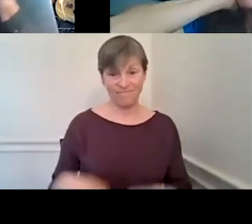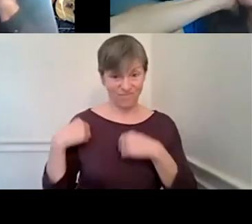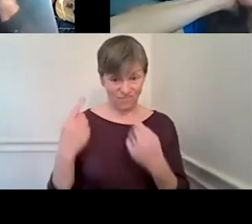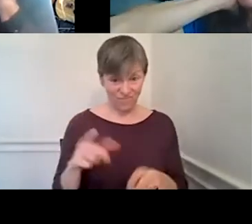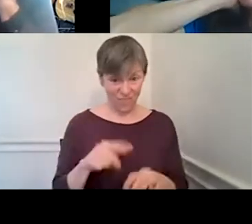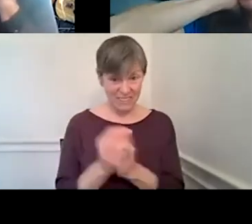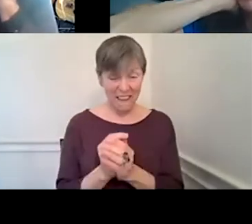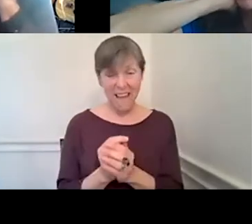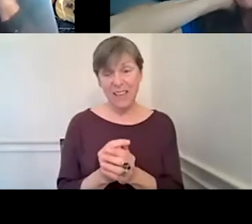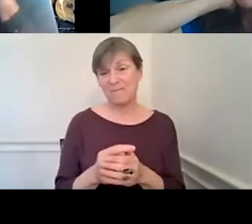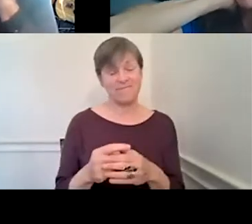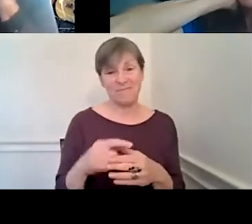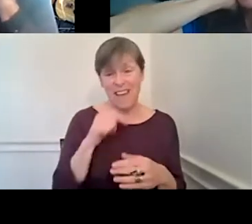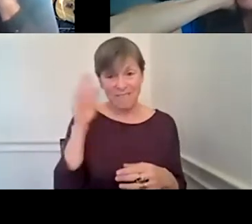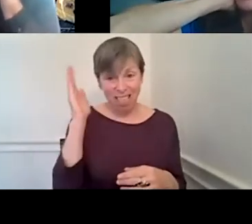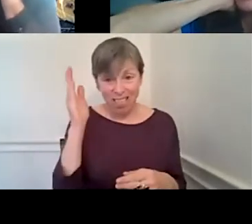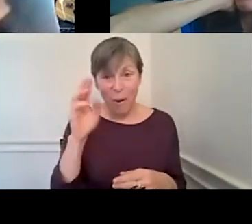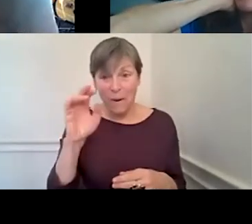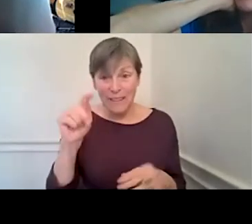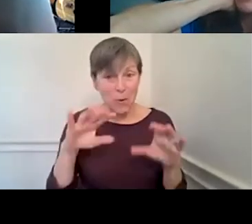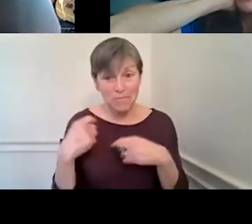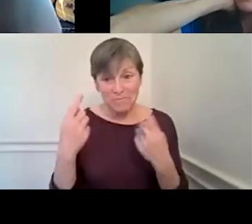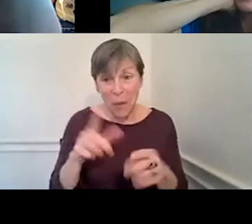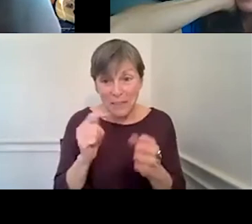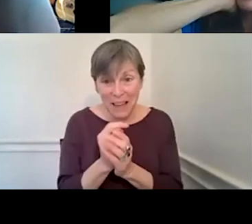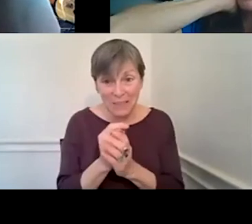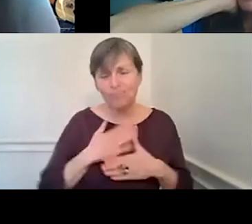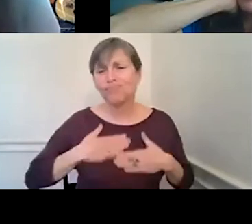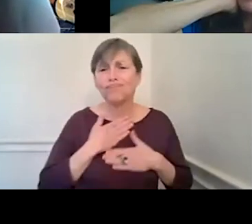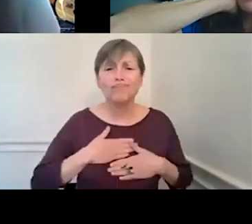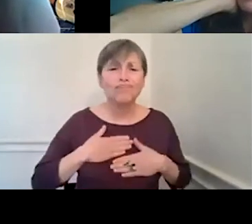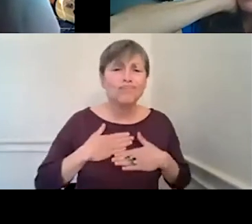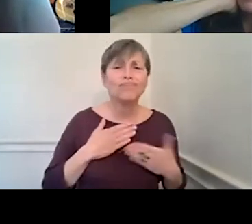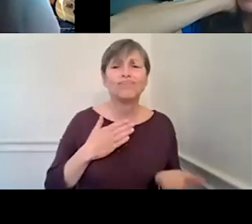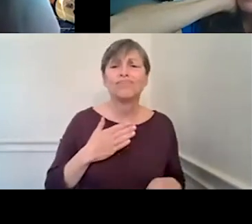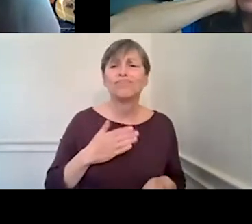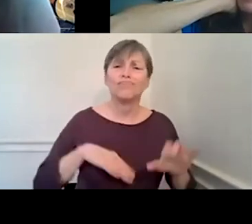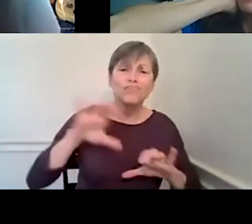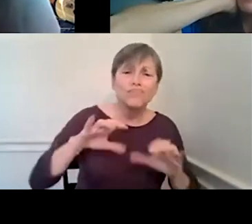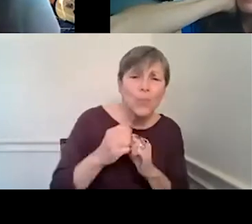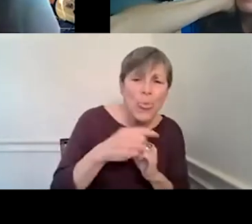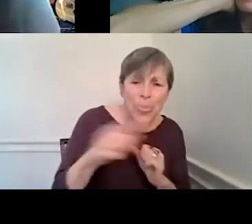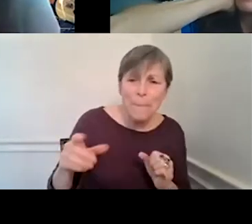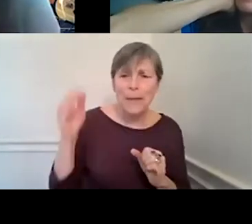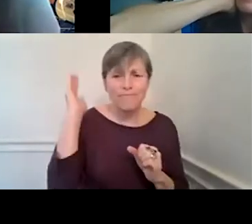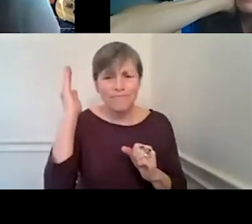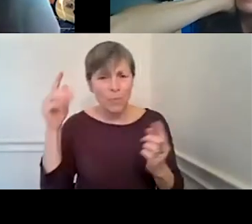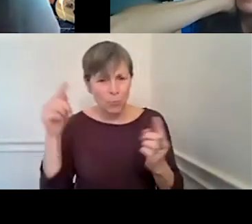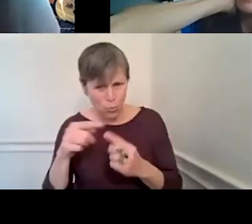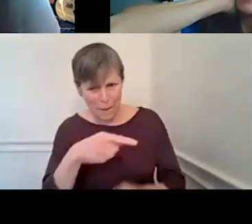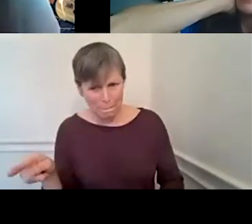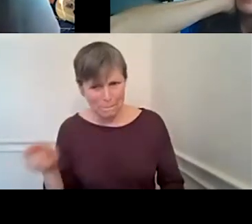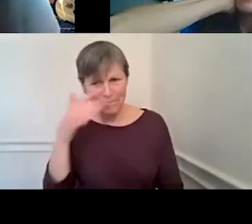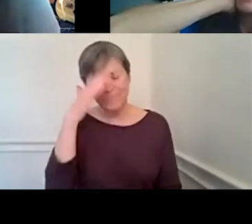RIT group, and I always love to speak with and to the students.